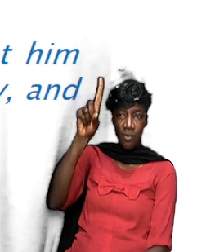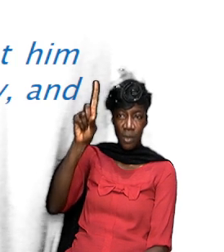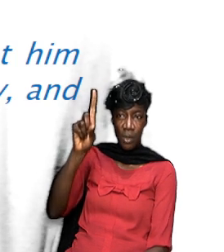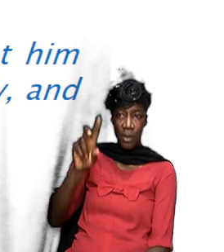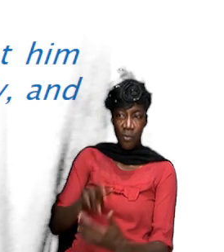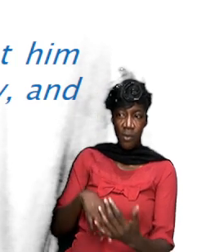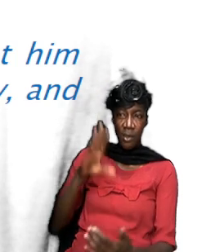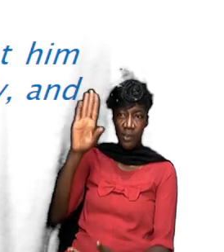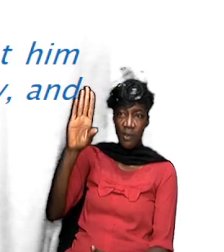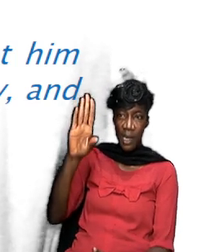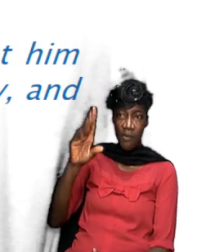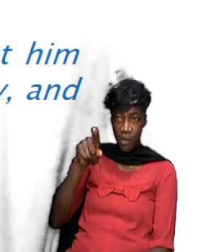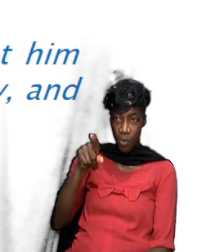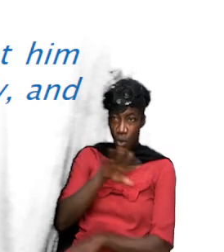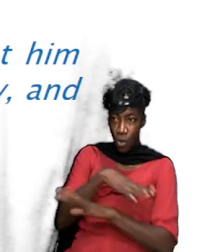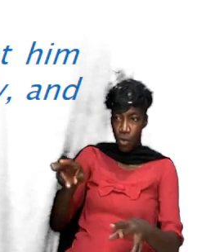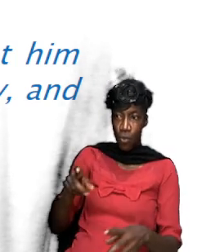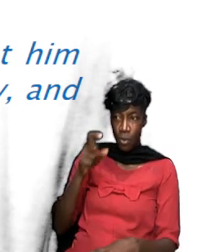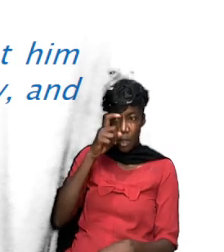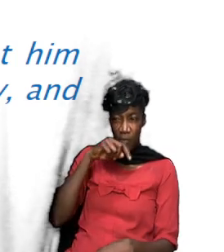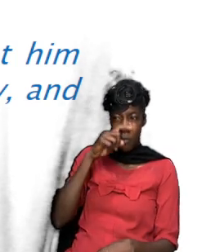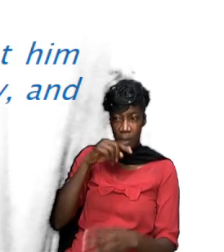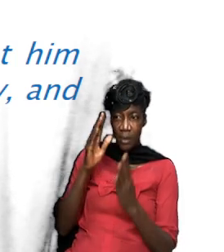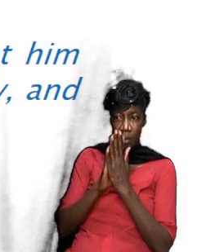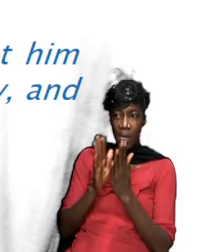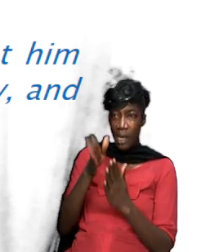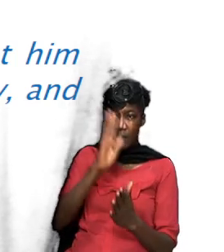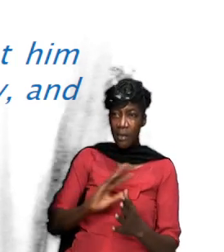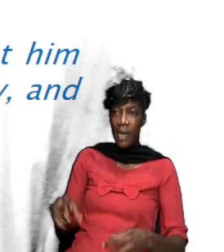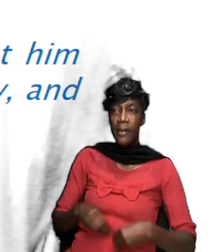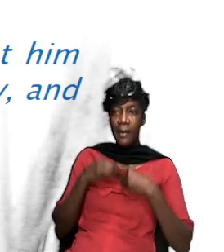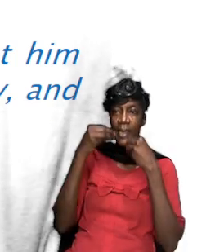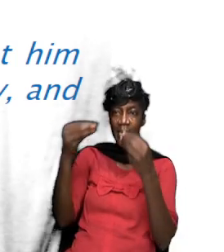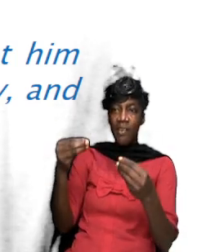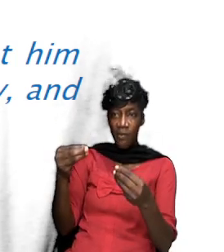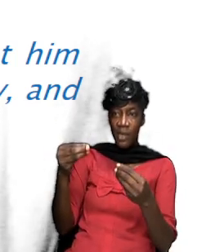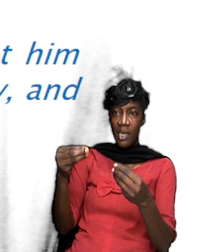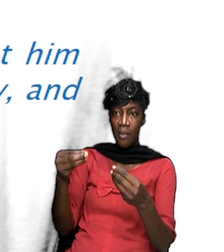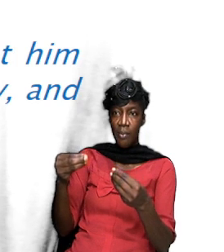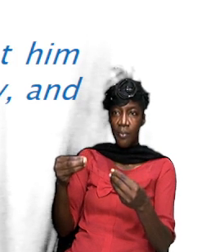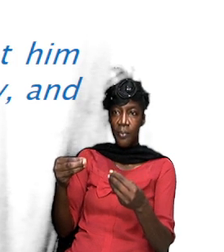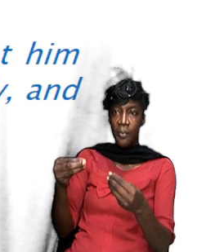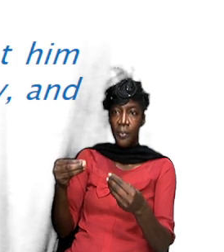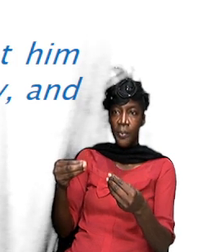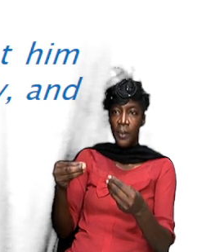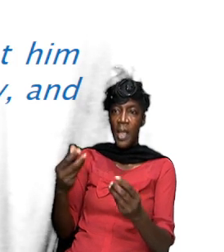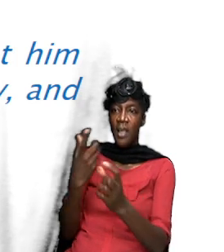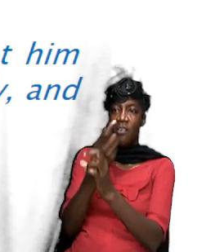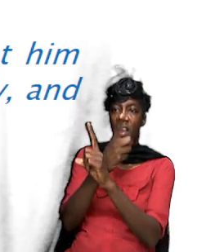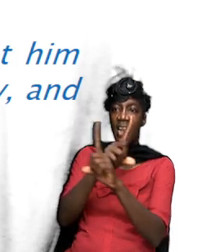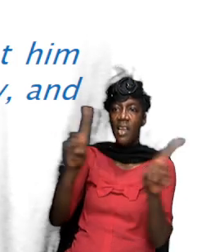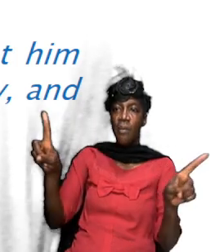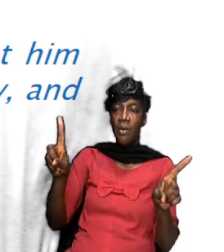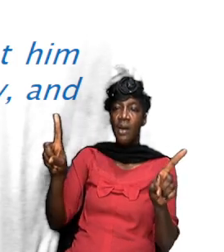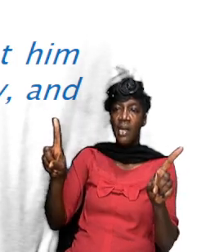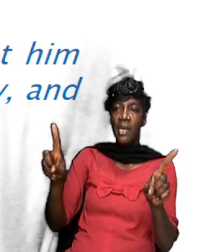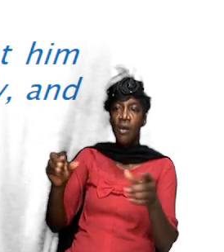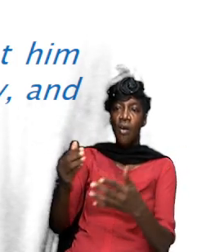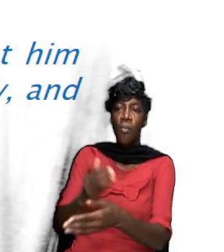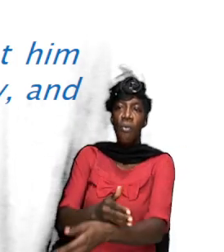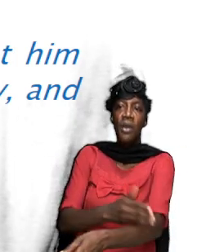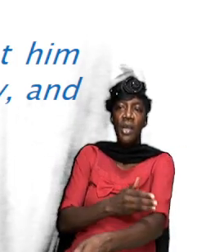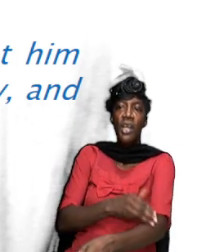let him ask of God that giveth to all men liberally and upbraideth not, and it shall